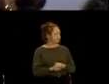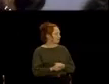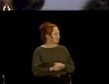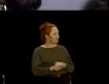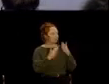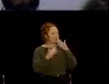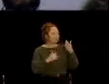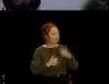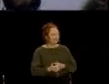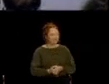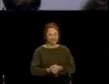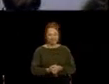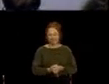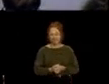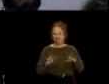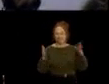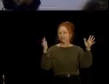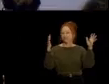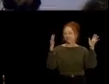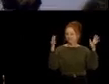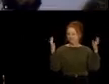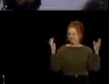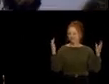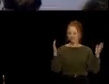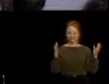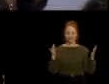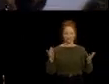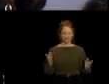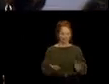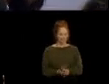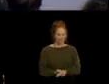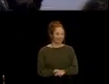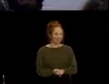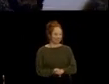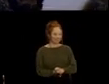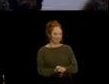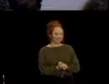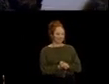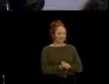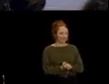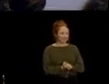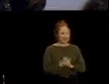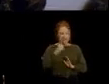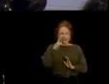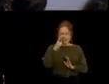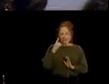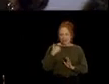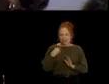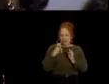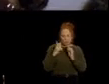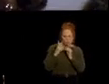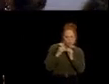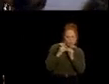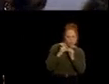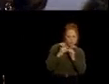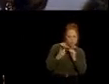Thank you. Thank you. Absolutely. Any other? I think we have one right here in the middle